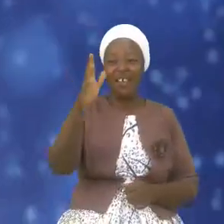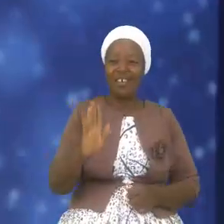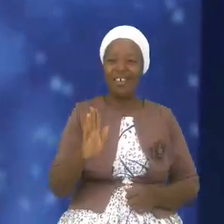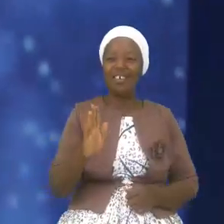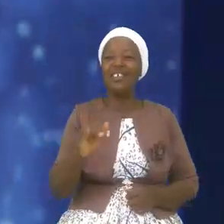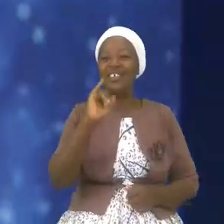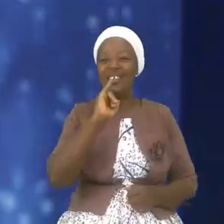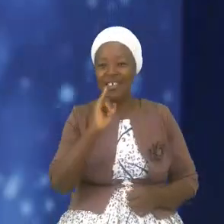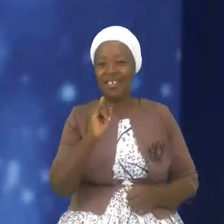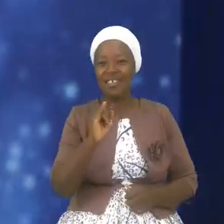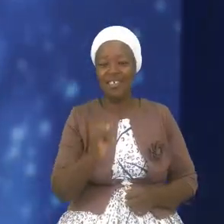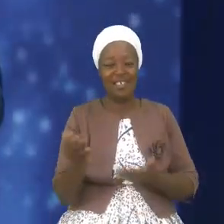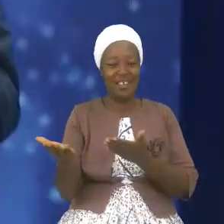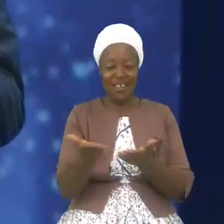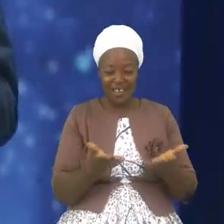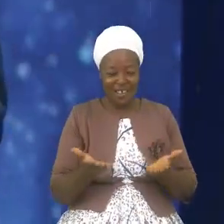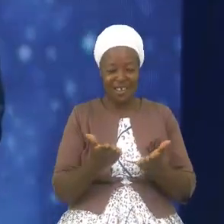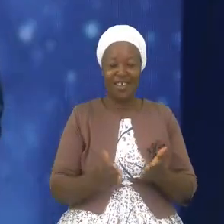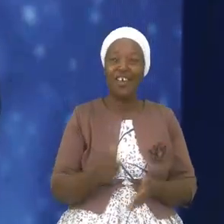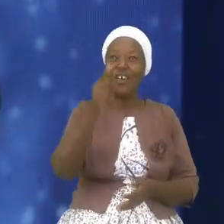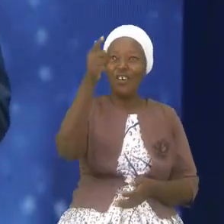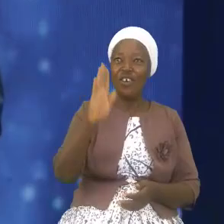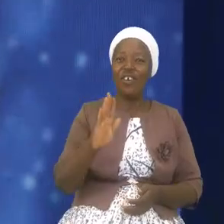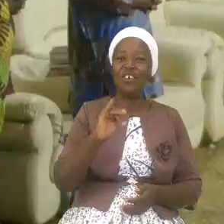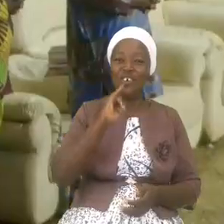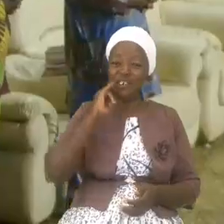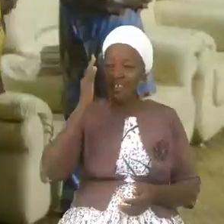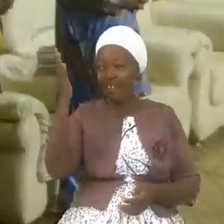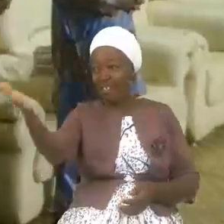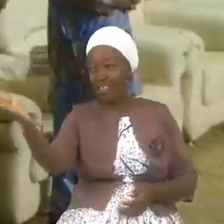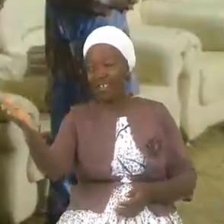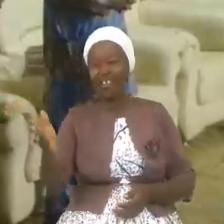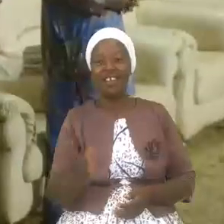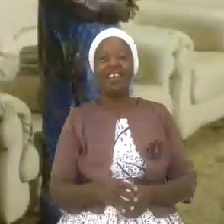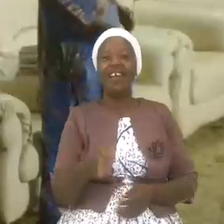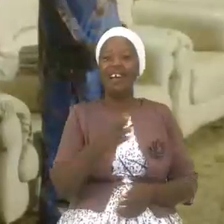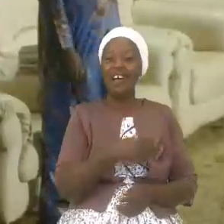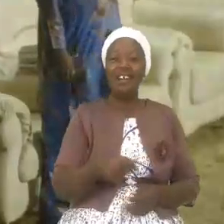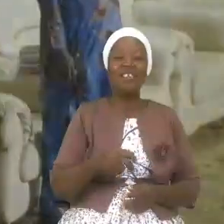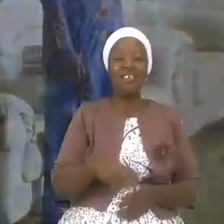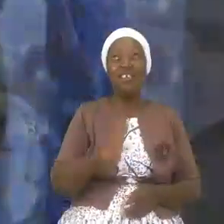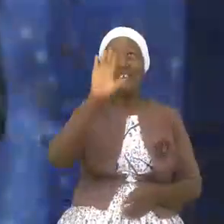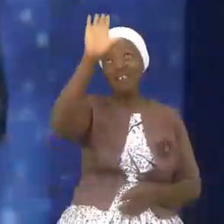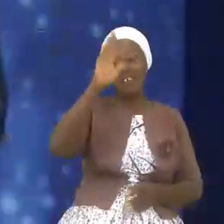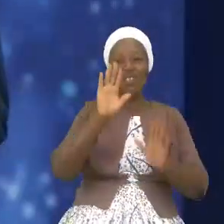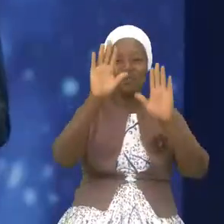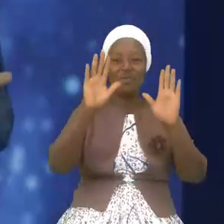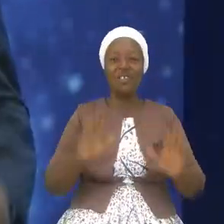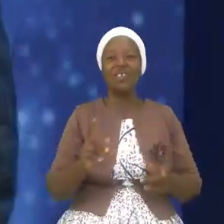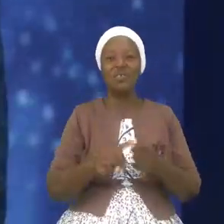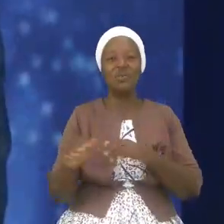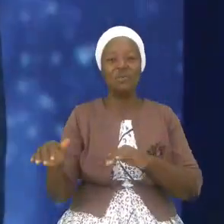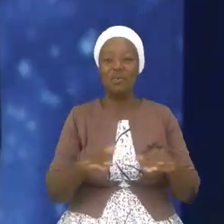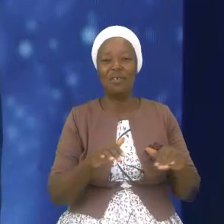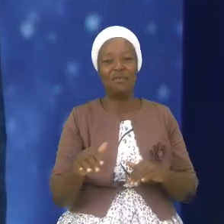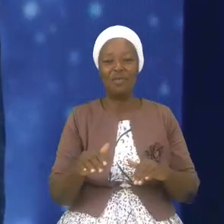is there. His wonders to perform. Perform those wonders in your life,